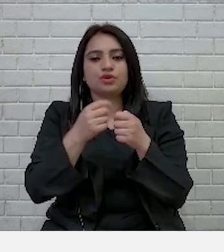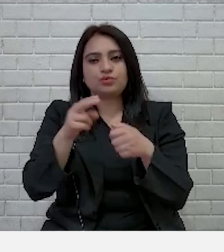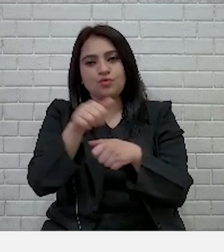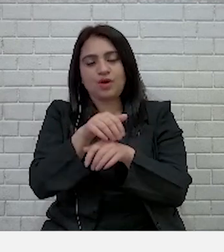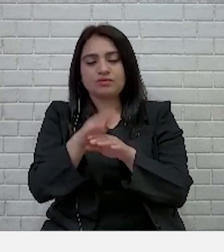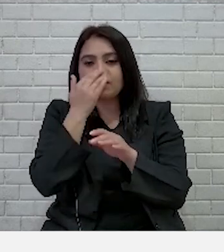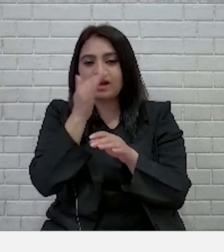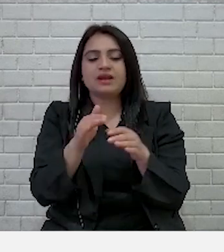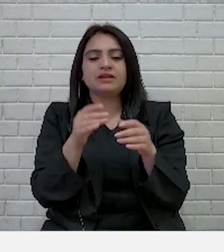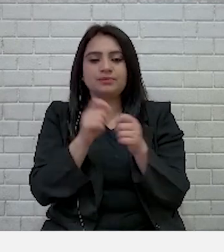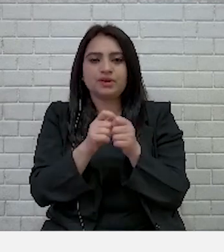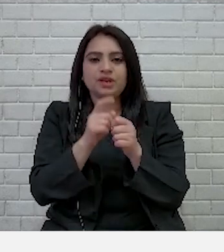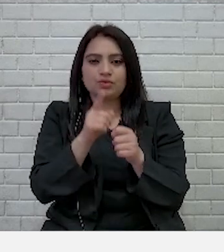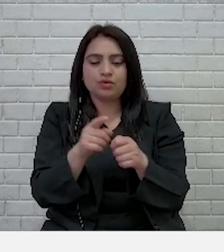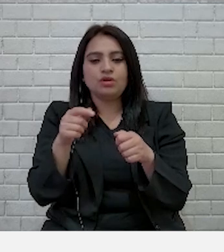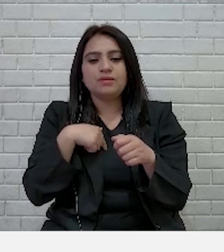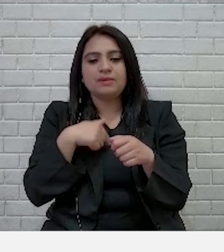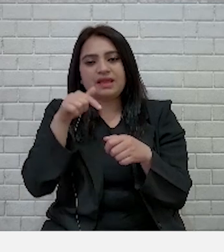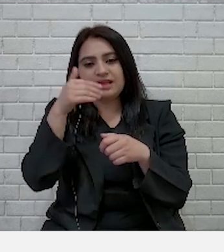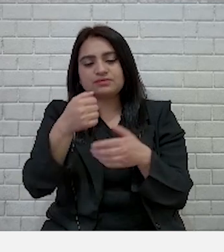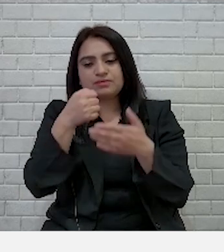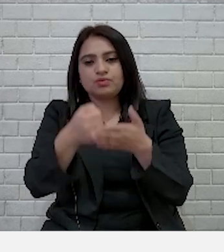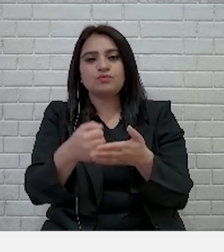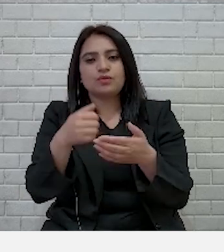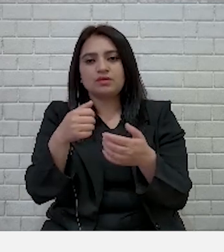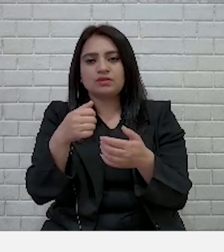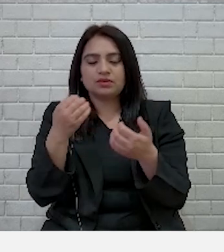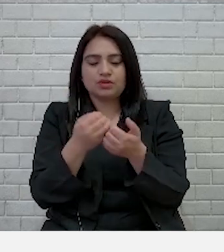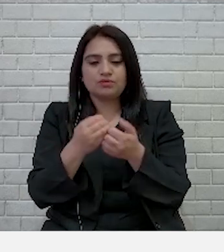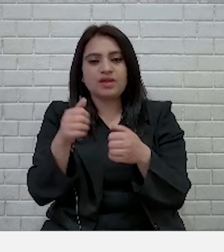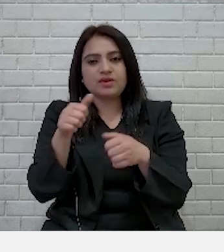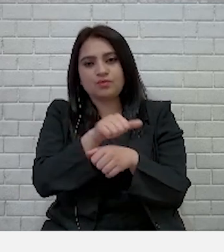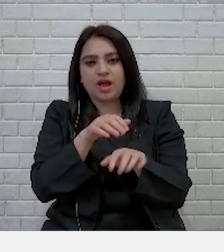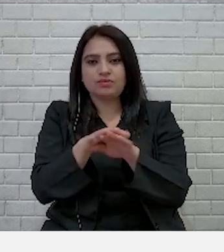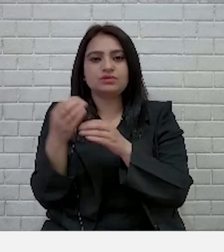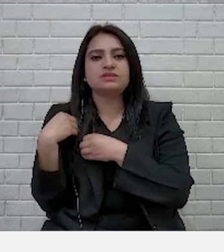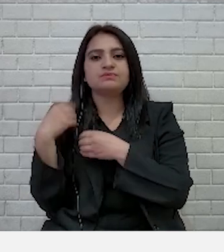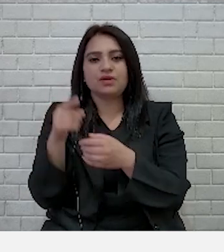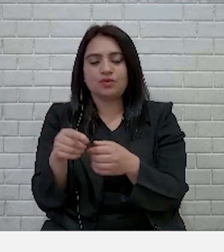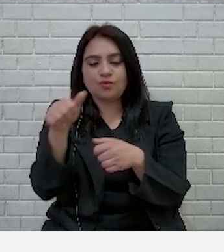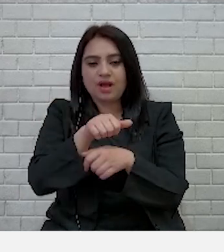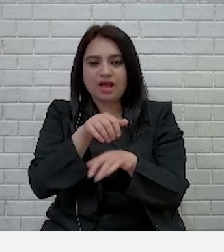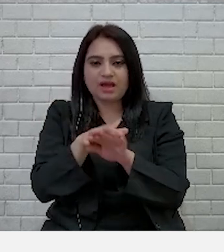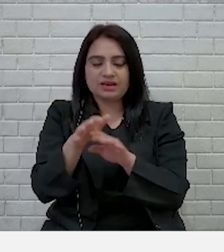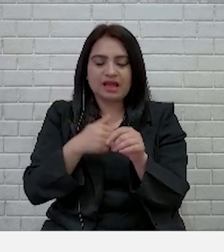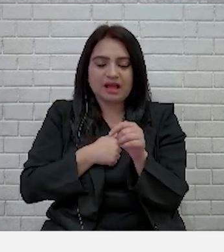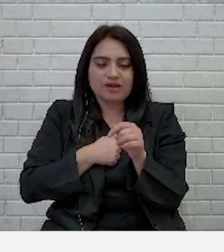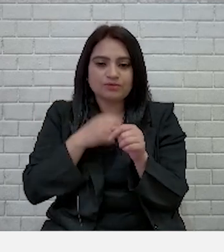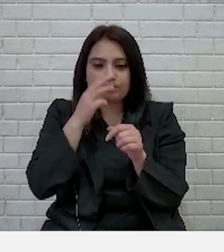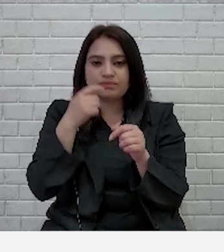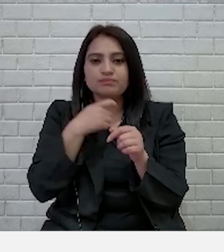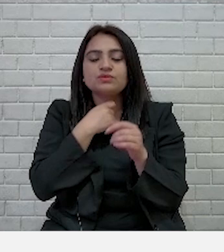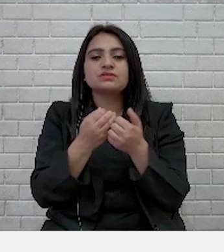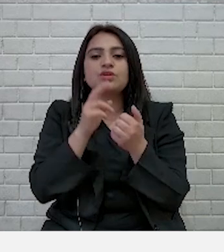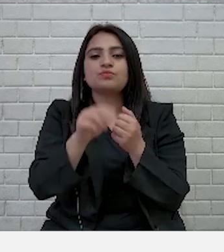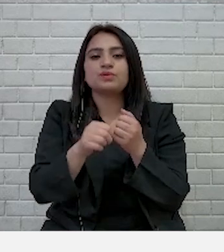they gave the confidence and they actually made me believe in myself. And that is when and this